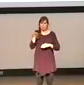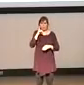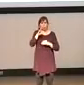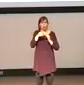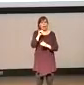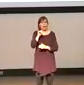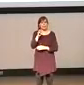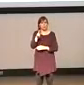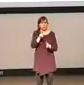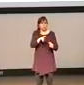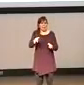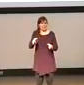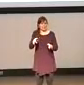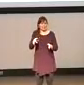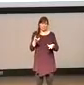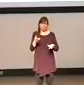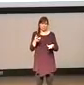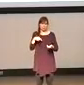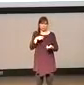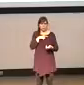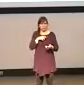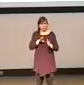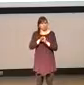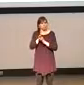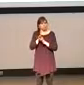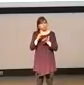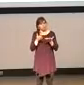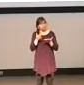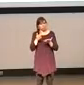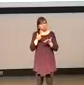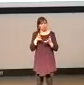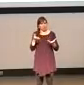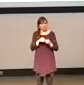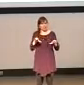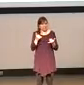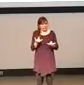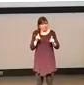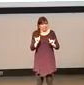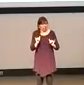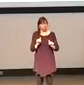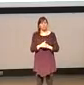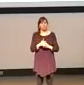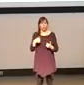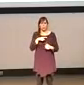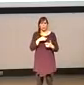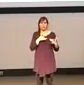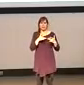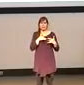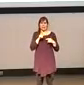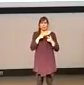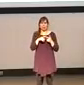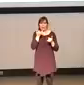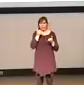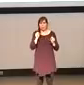ICU beds. So we are getting back to significant activity, and so we are worried about an uptick